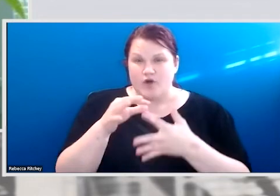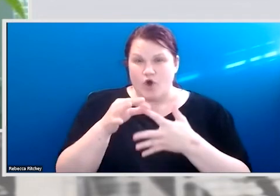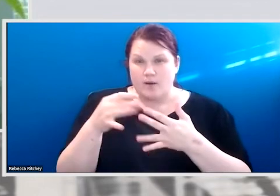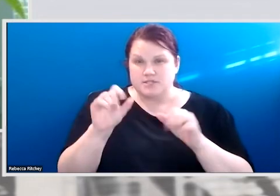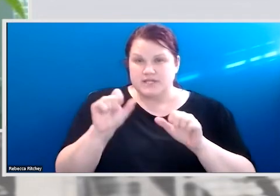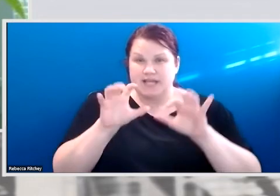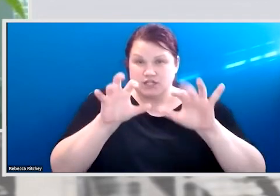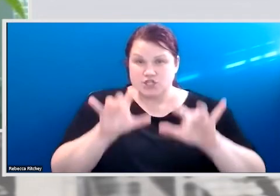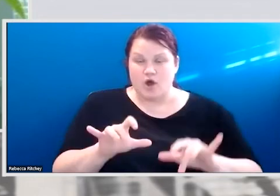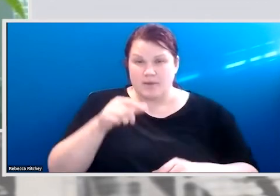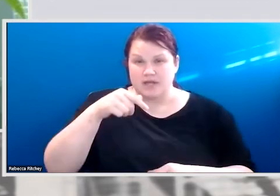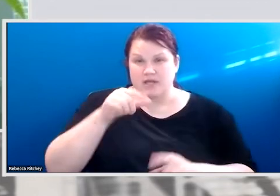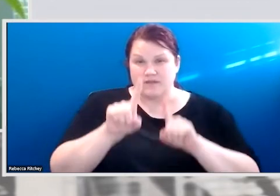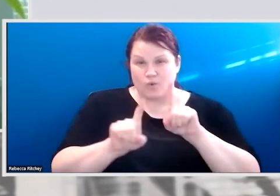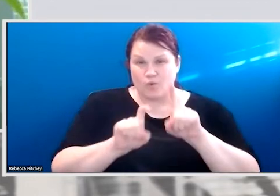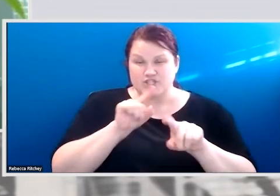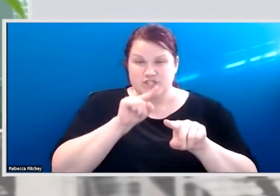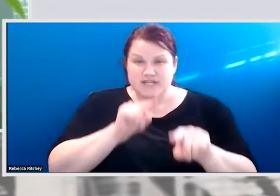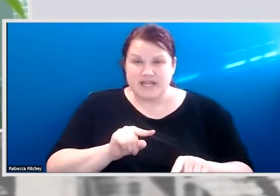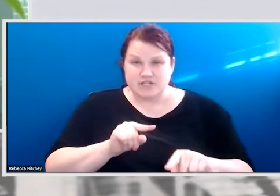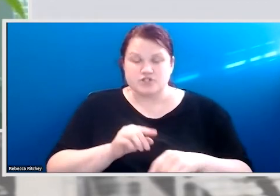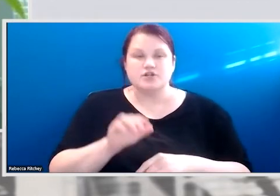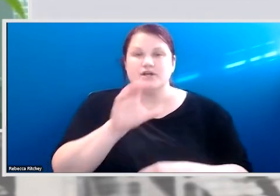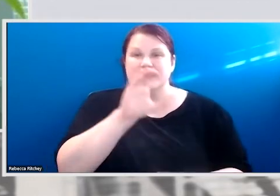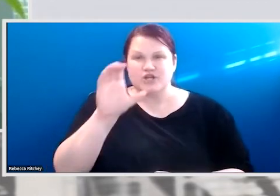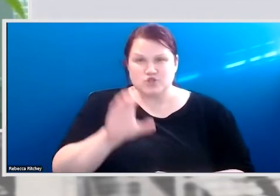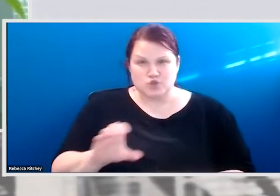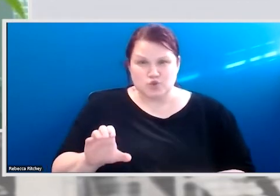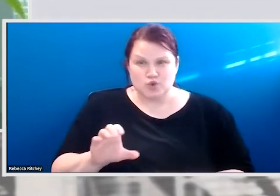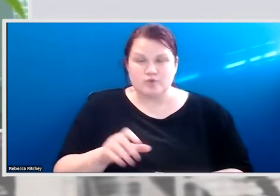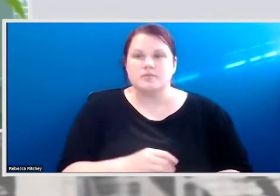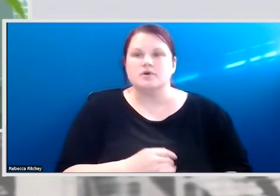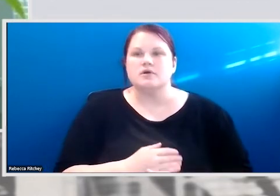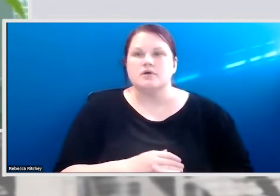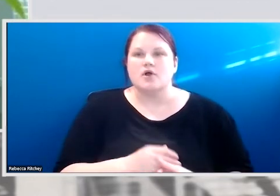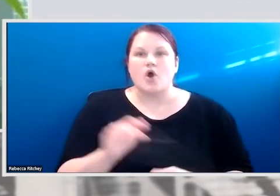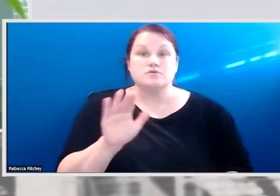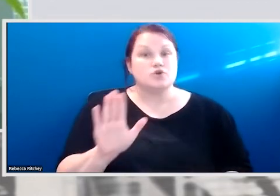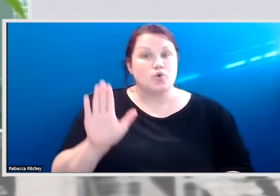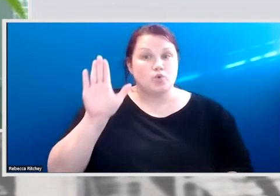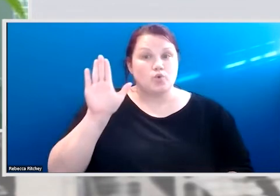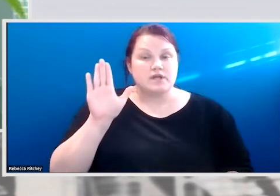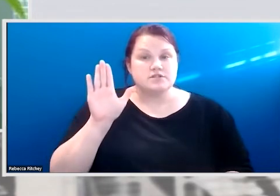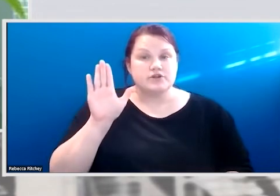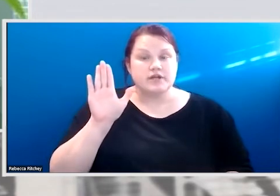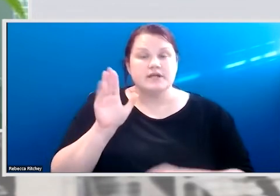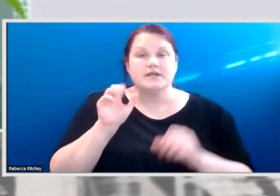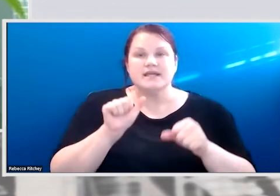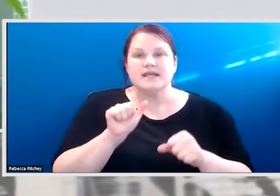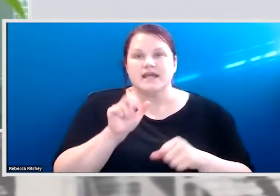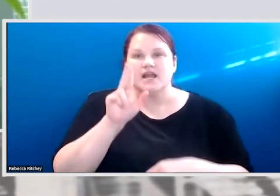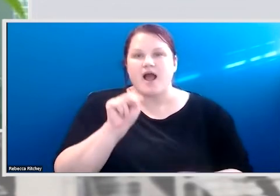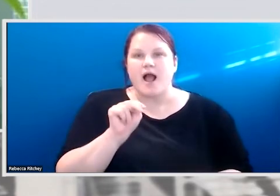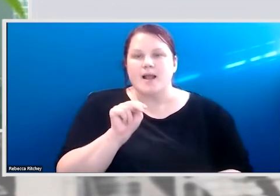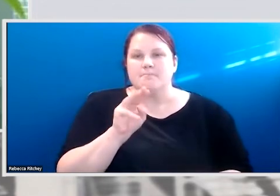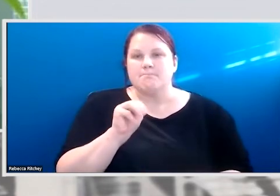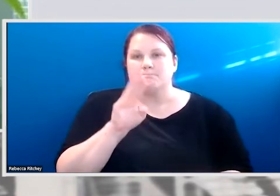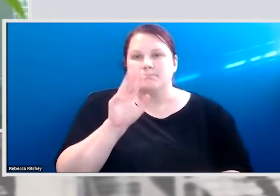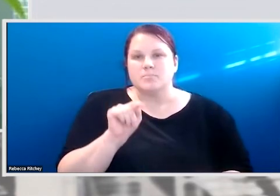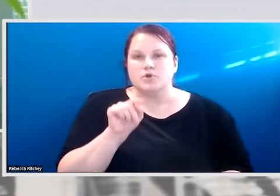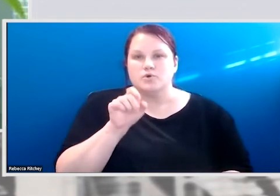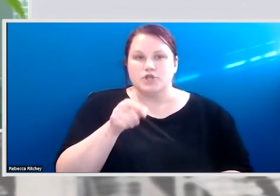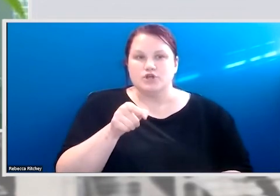out in the Q&A in Zoom, or you can also raise your hand and we can unmute you there. Just as a